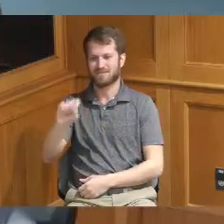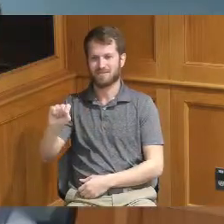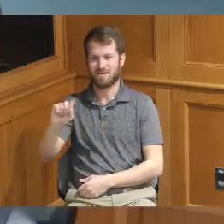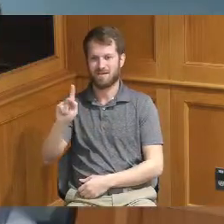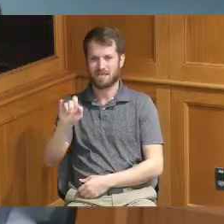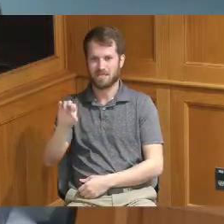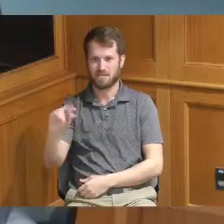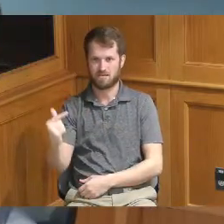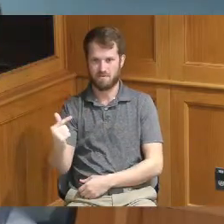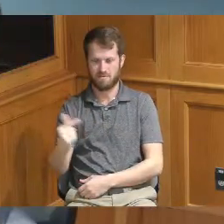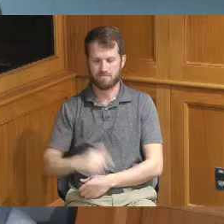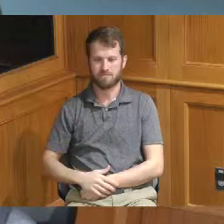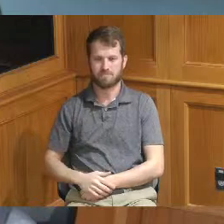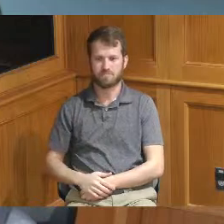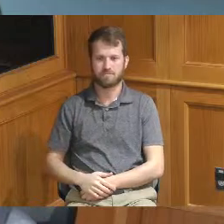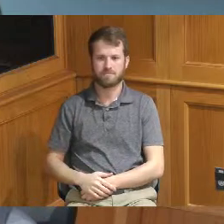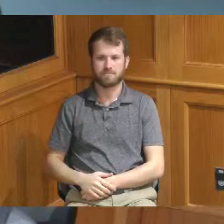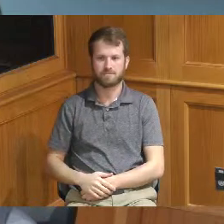Thank you.